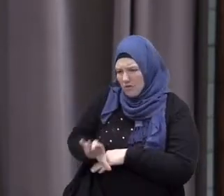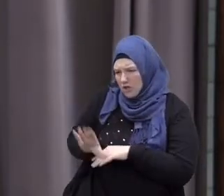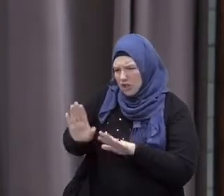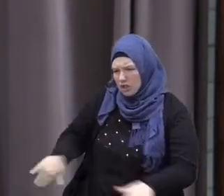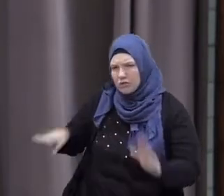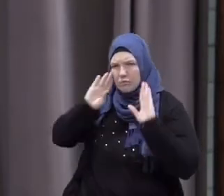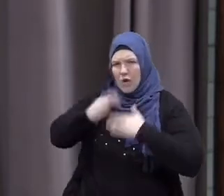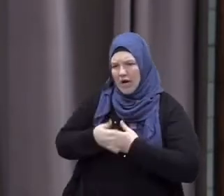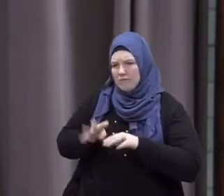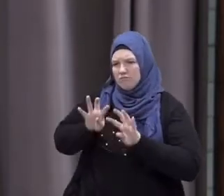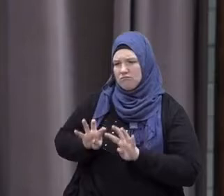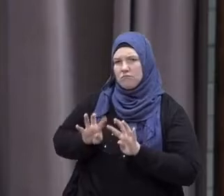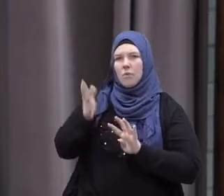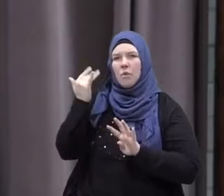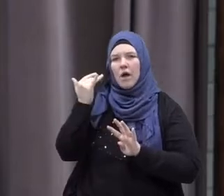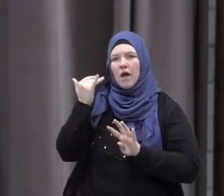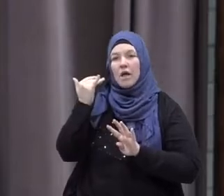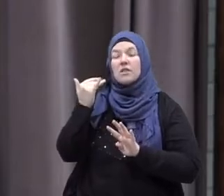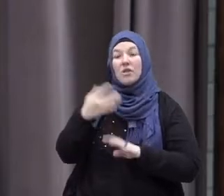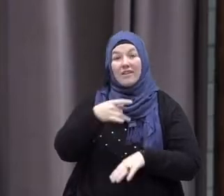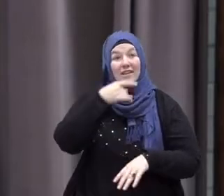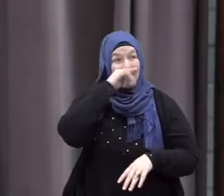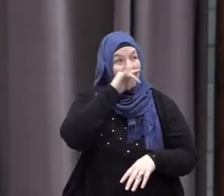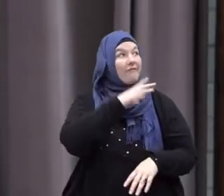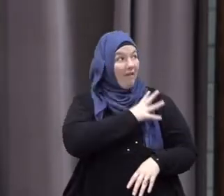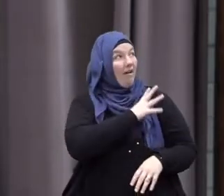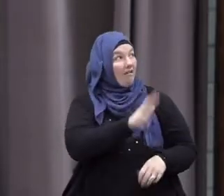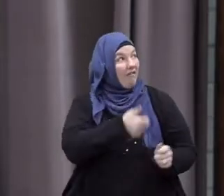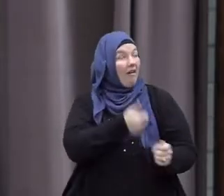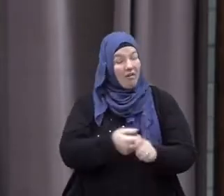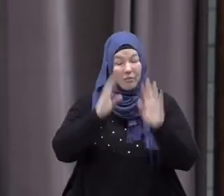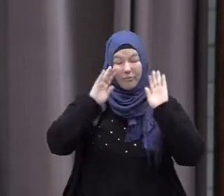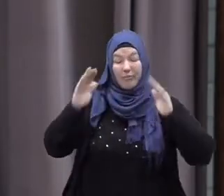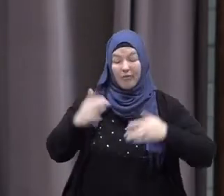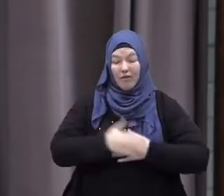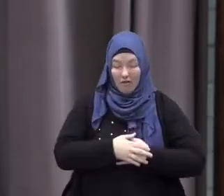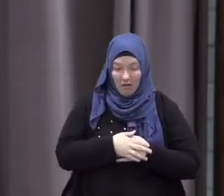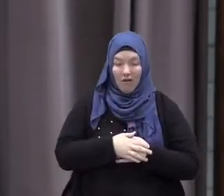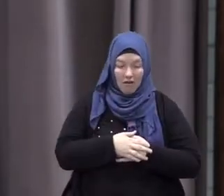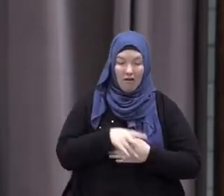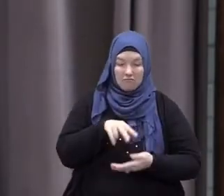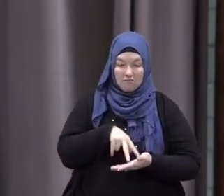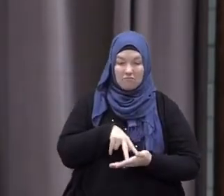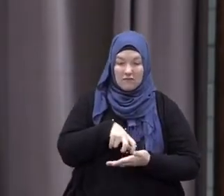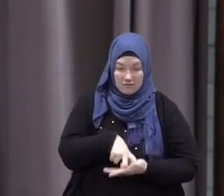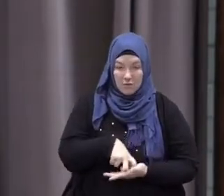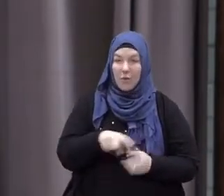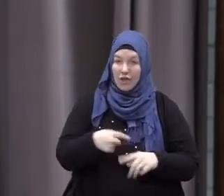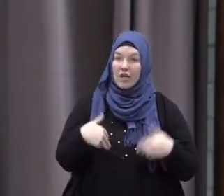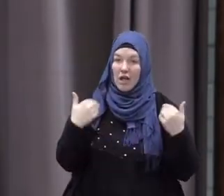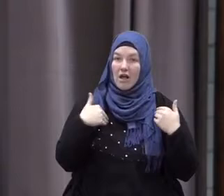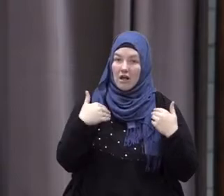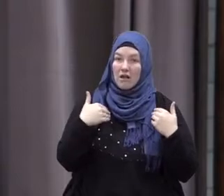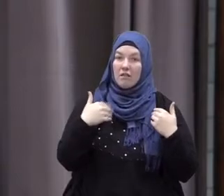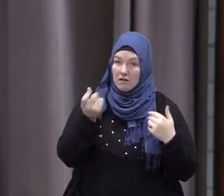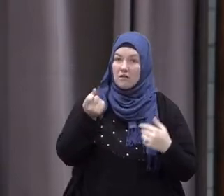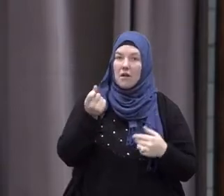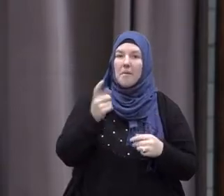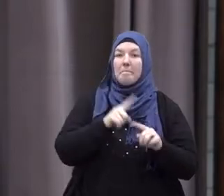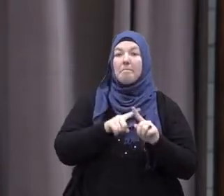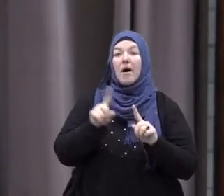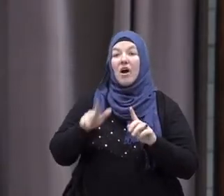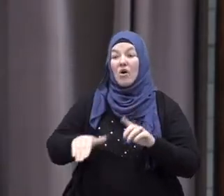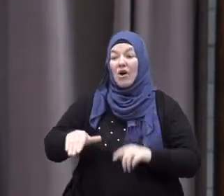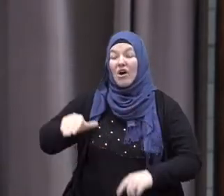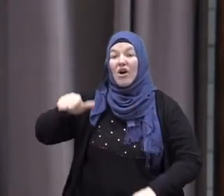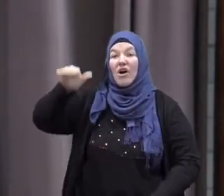pray? So they end up complying with your request and expectation when they are young. But once